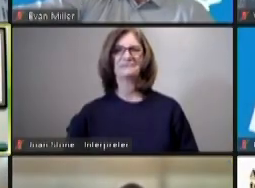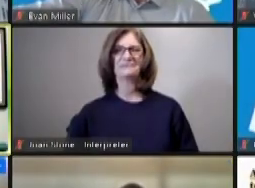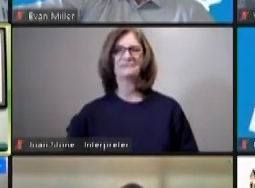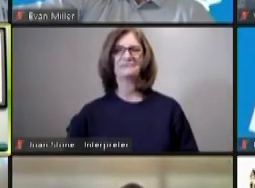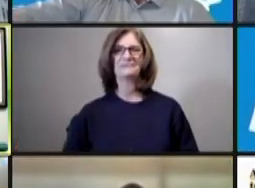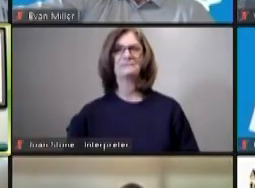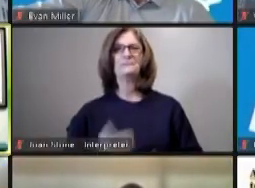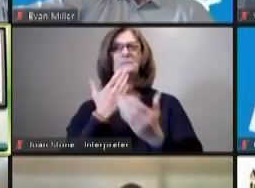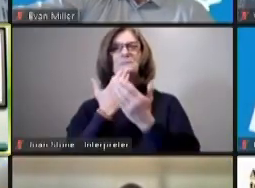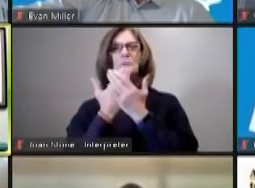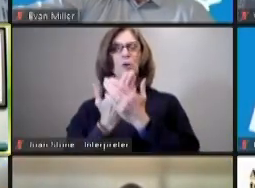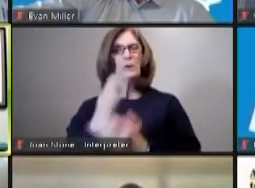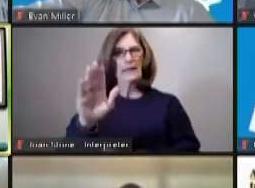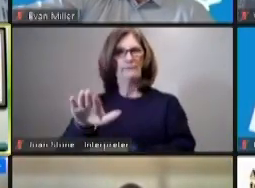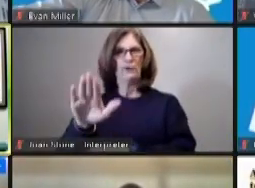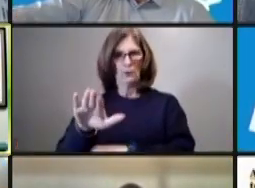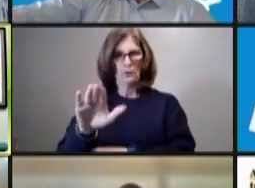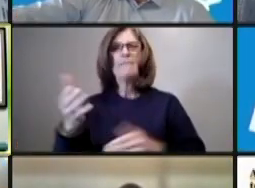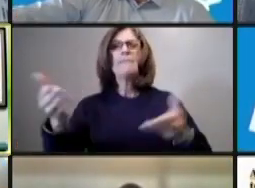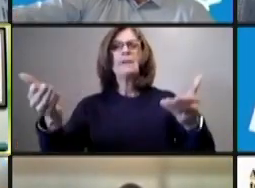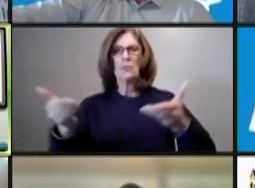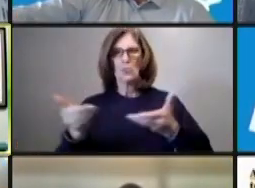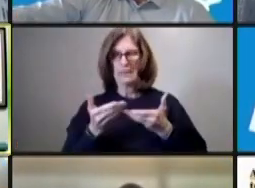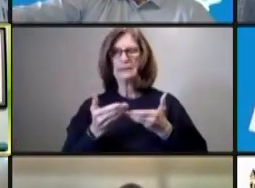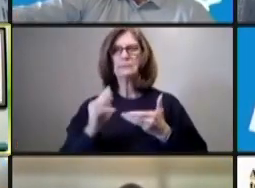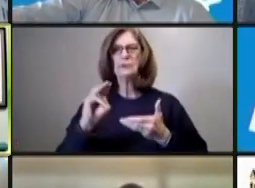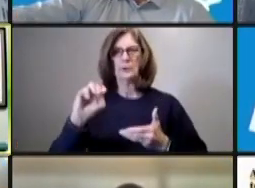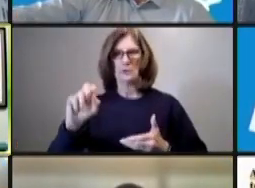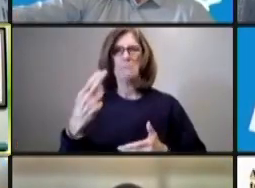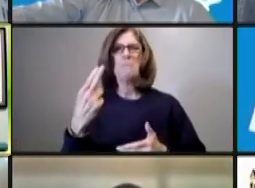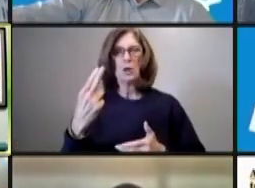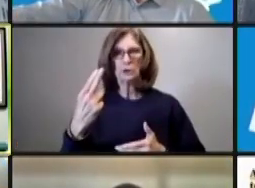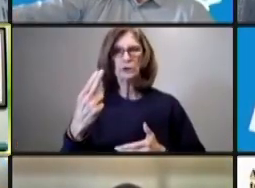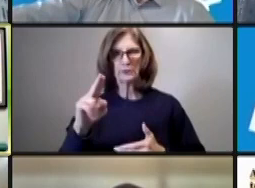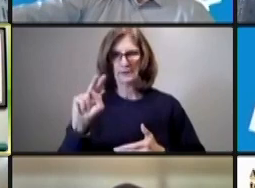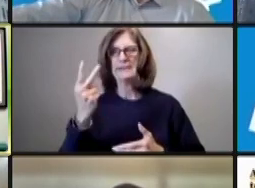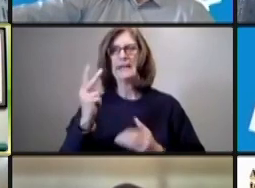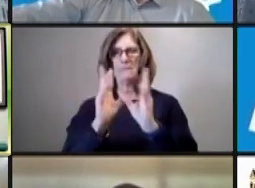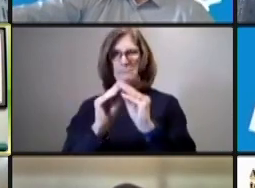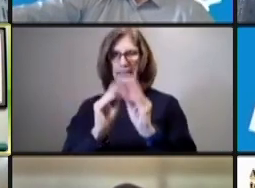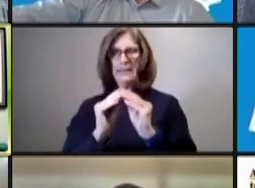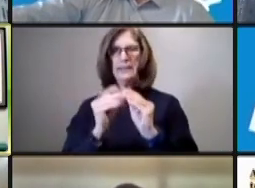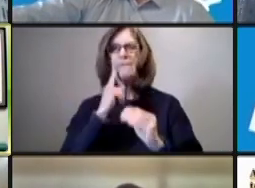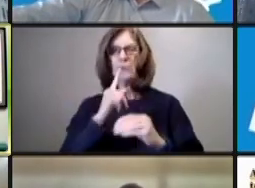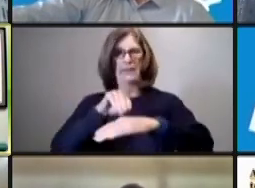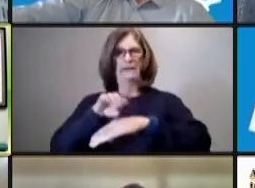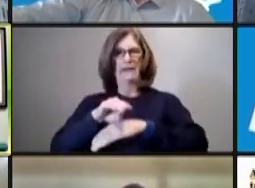Good afternoon and welcome to the March meeting of the Housing Opportunity Fund Advisory Board.